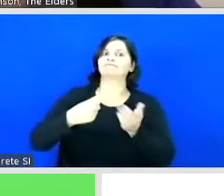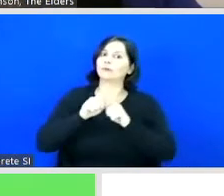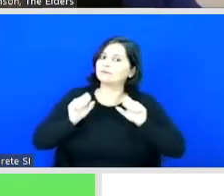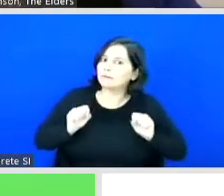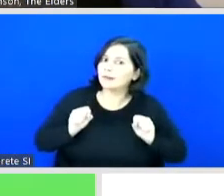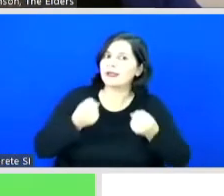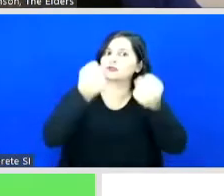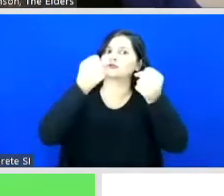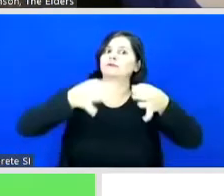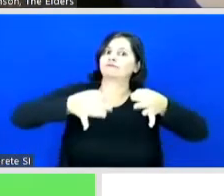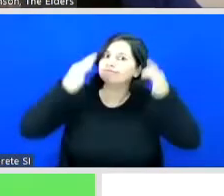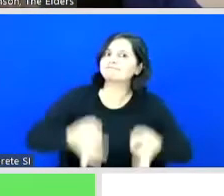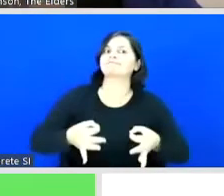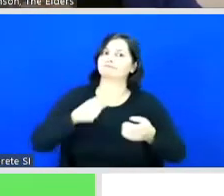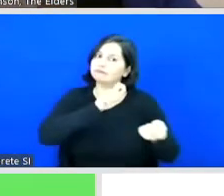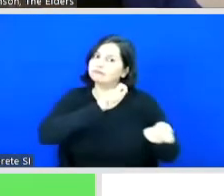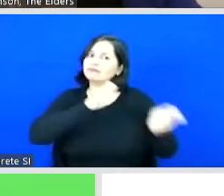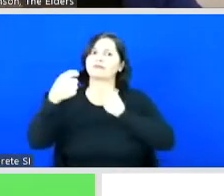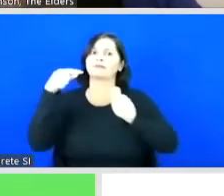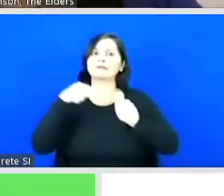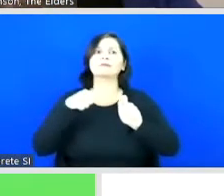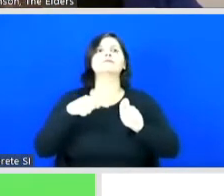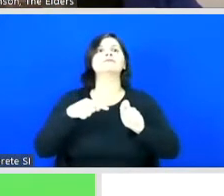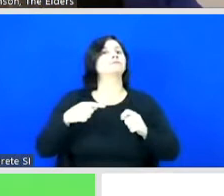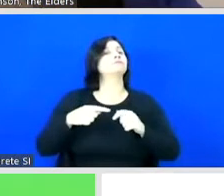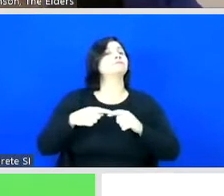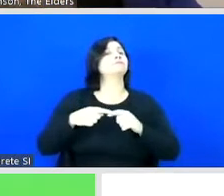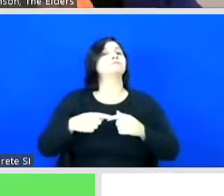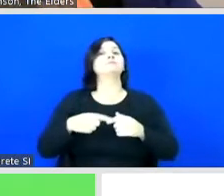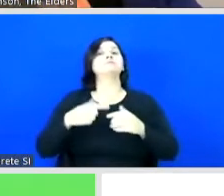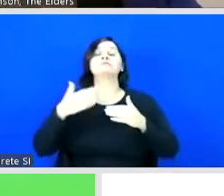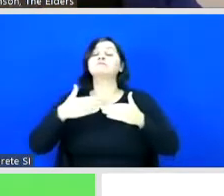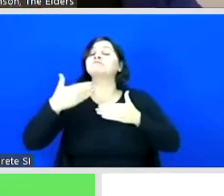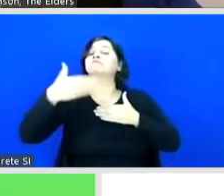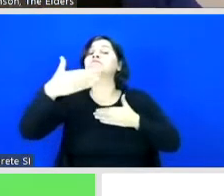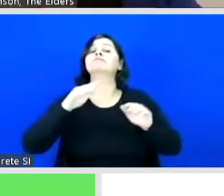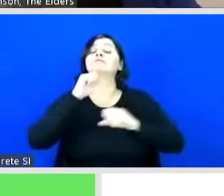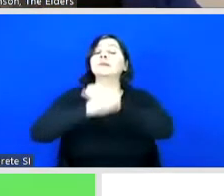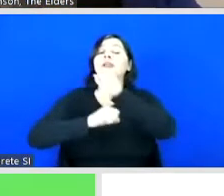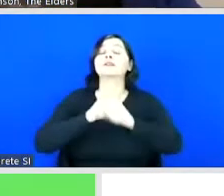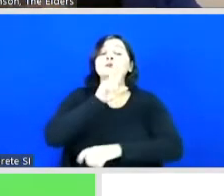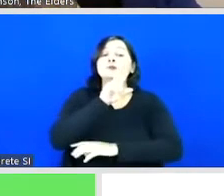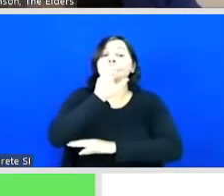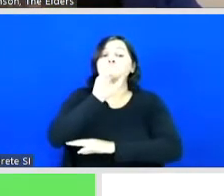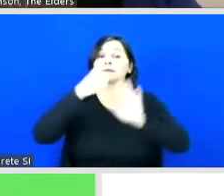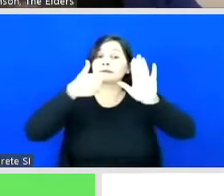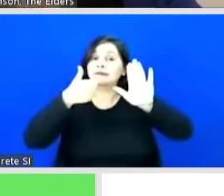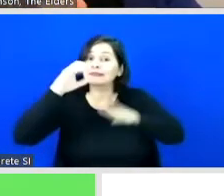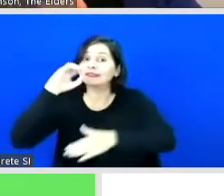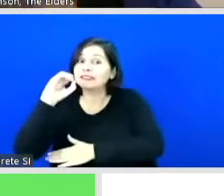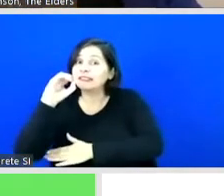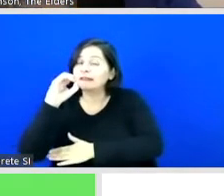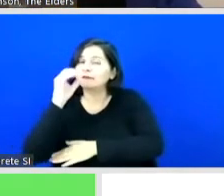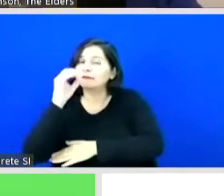very significant. I think they can be pushed, especially with their five-year plan now, which doesn't seem to